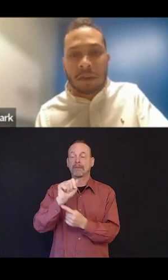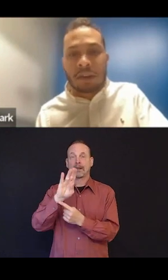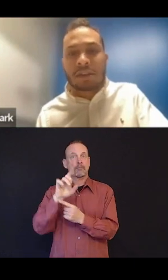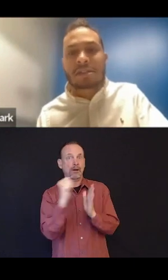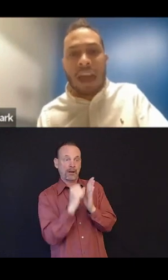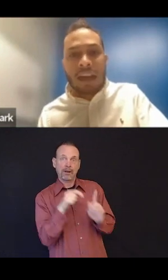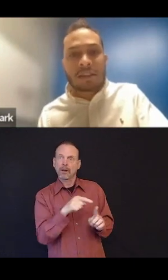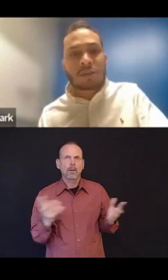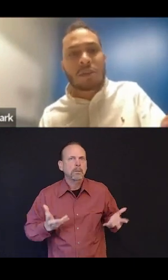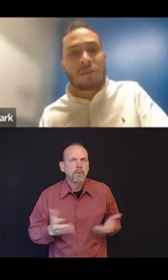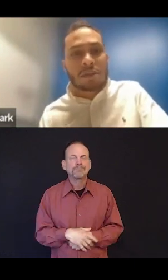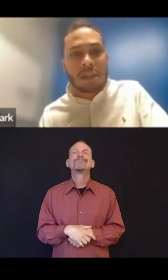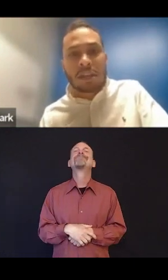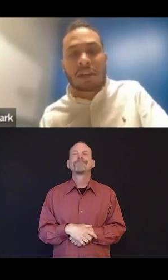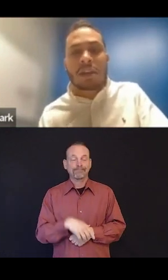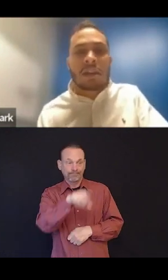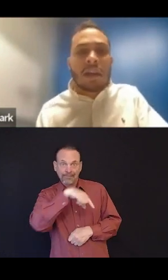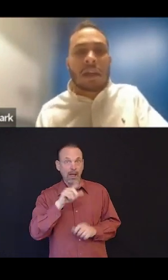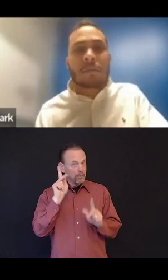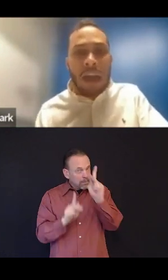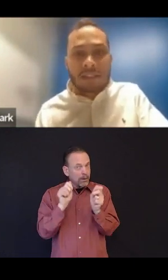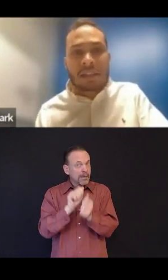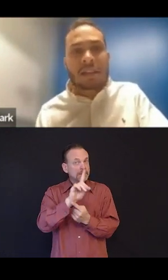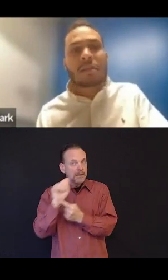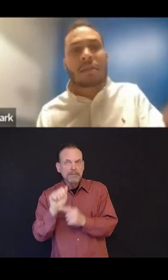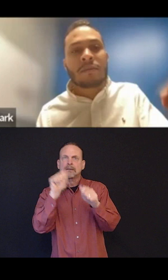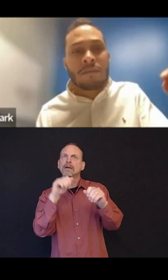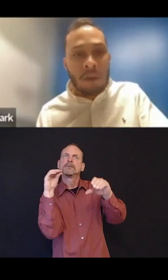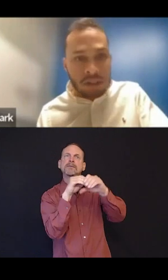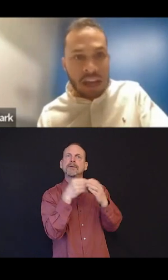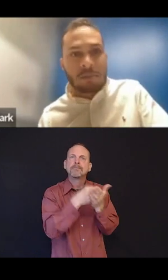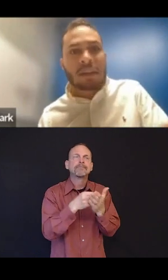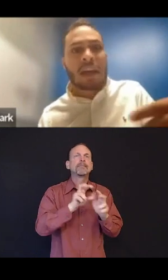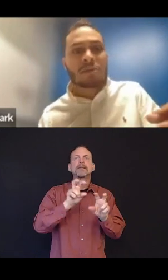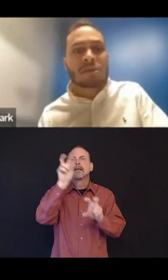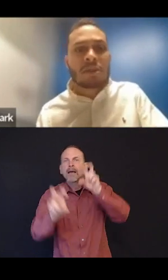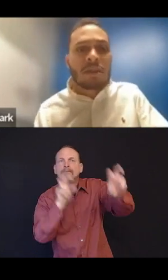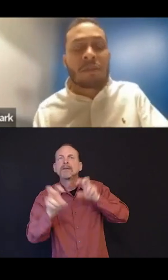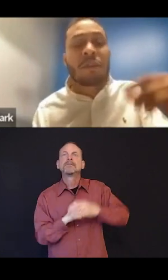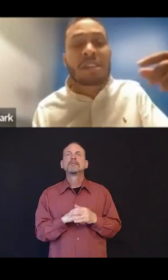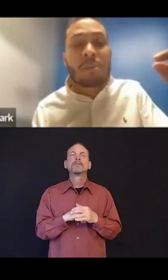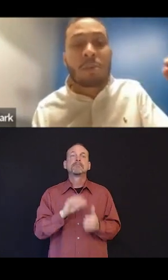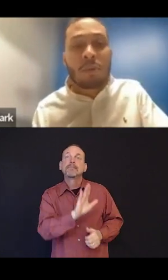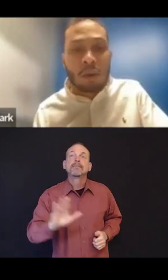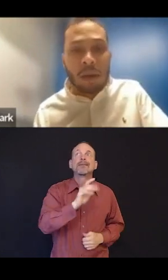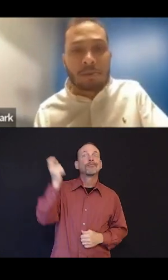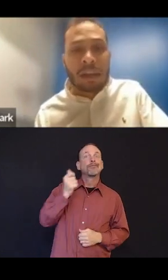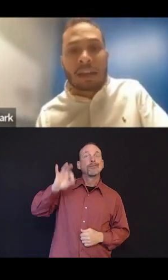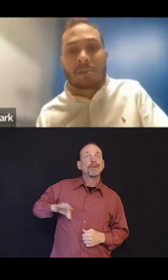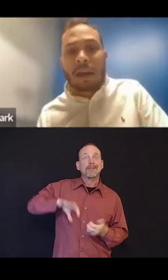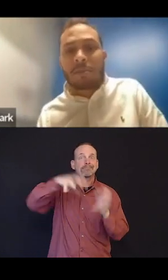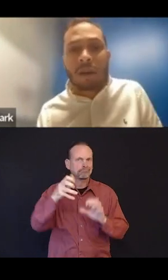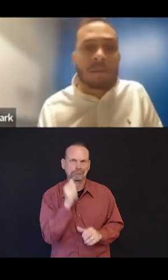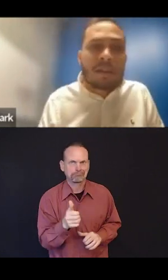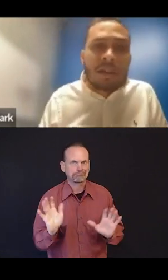Life Experience Act of 2014 and passed, and the first ABLE accounts, the first ABLE programs